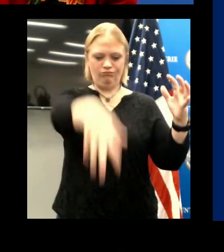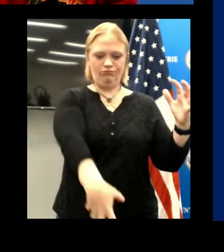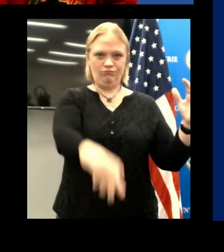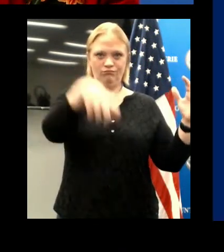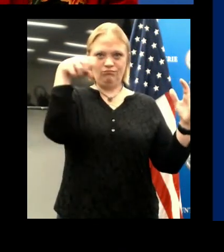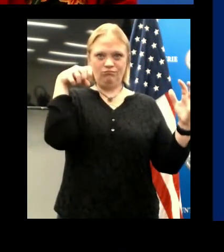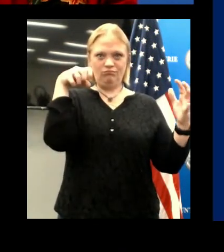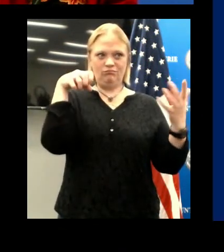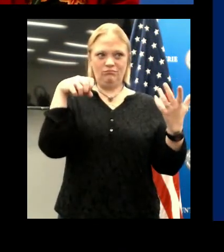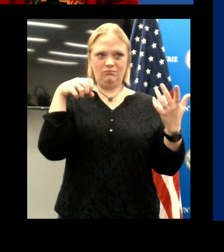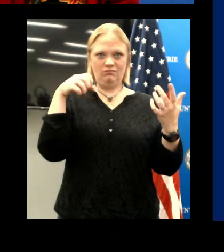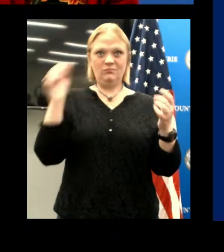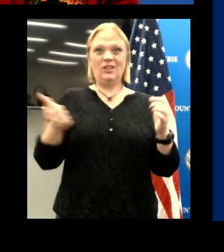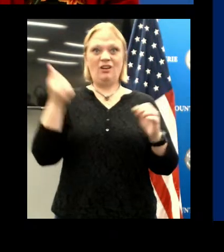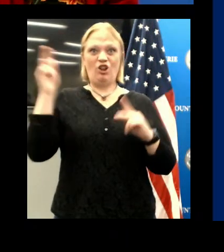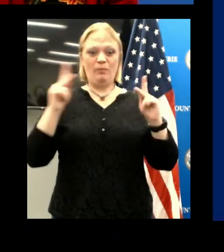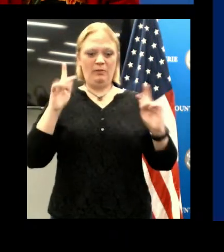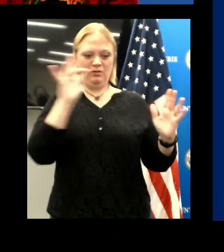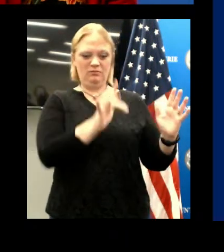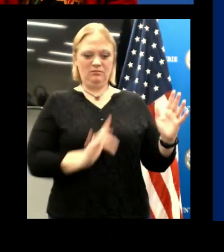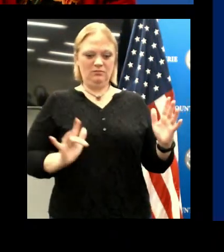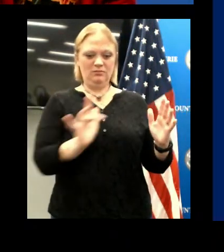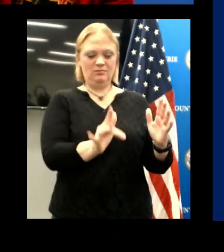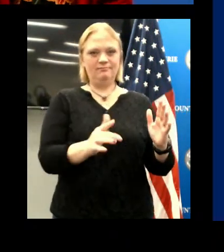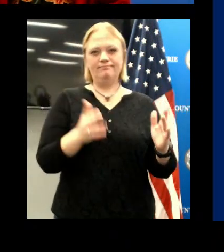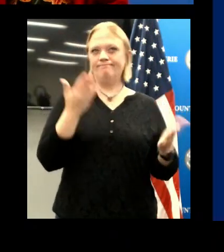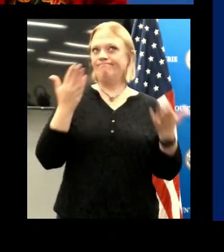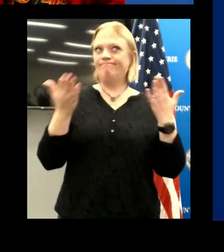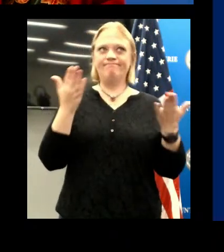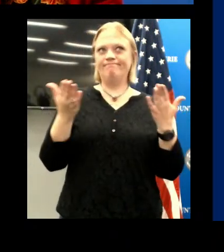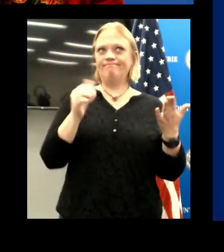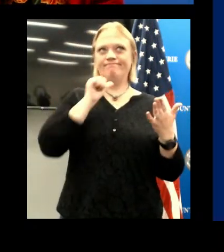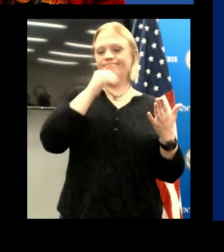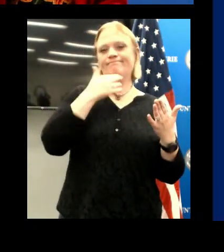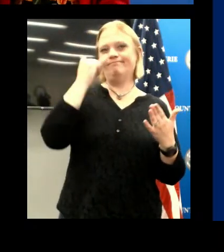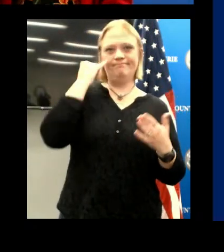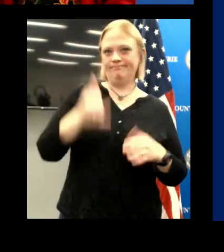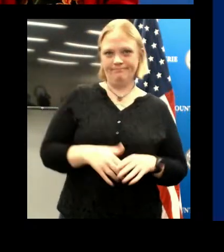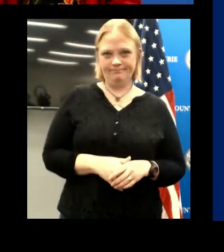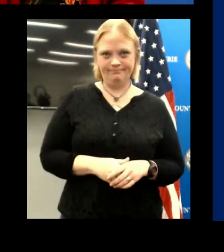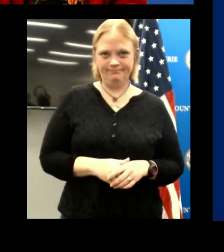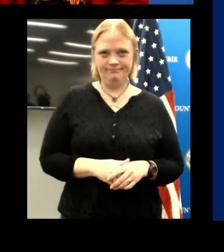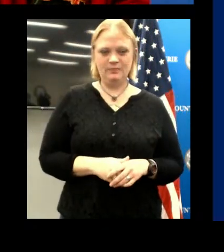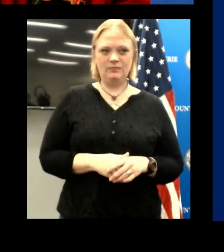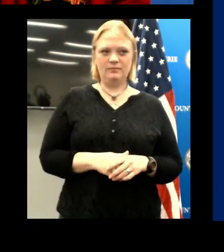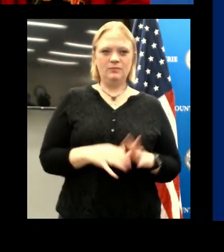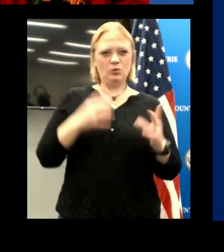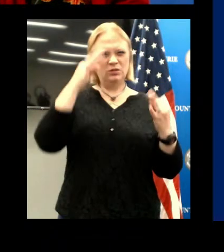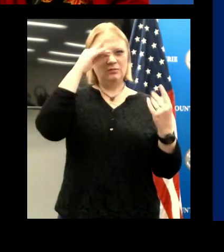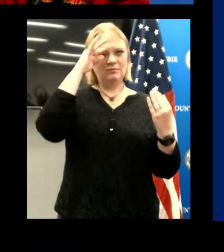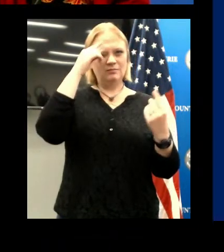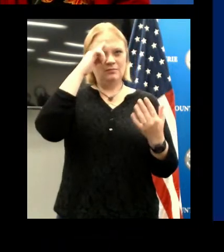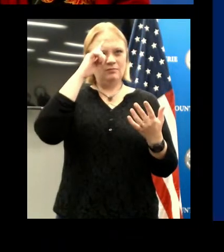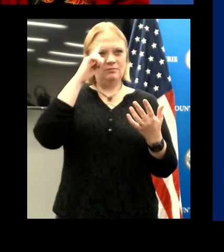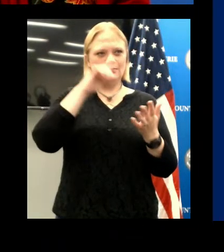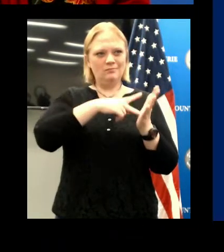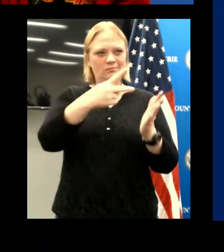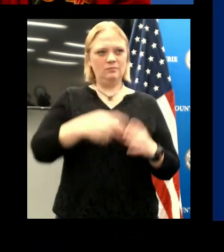of candy that other people have touched is probably not a good idea. So think twice about that.